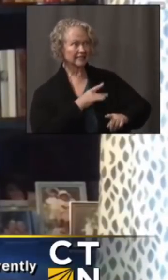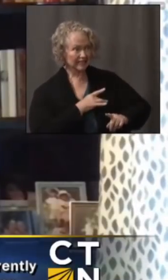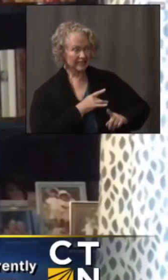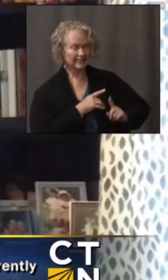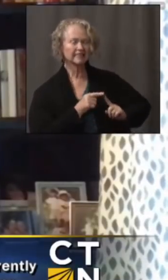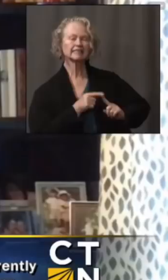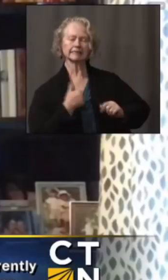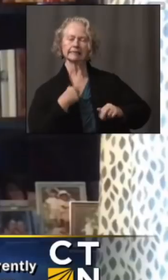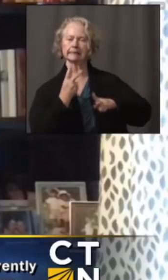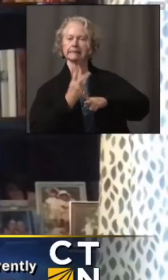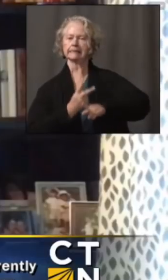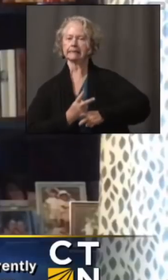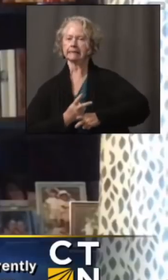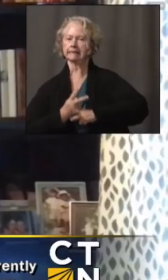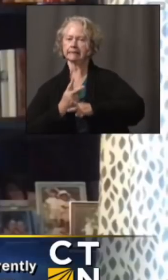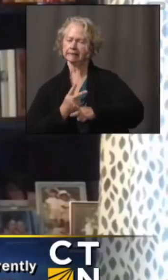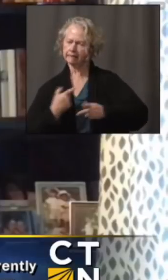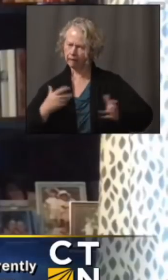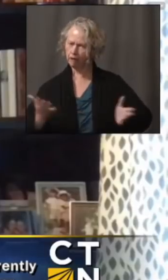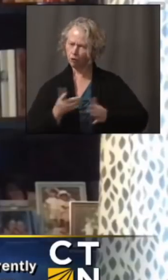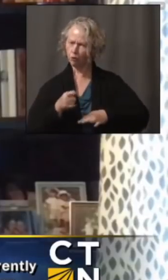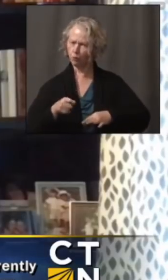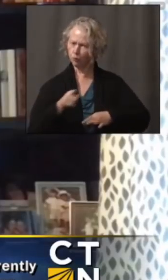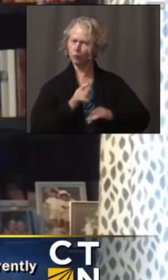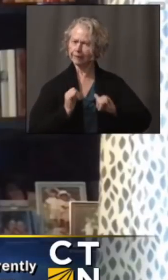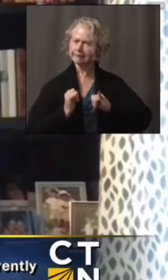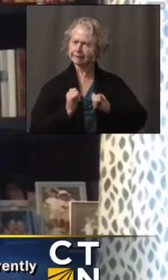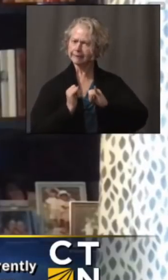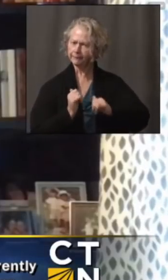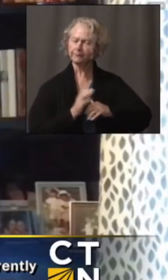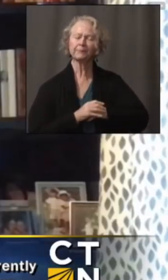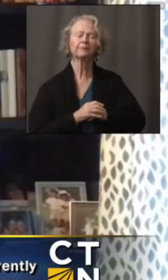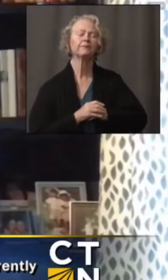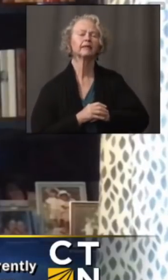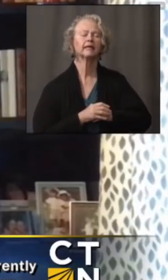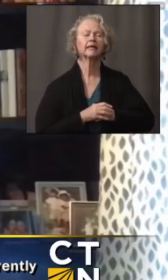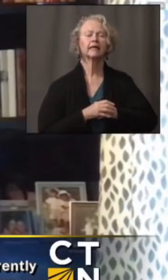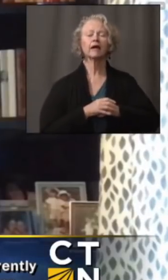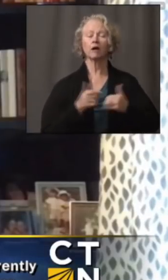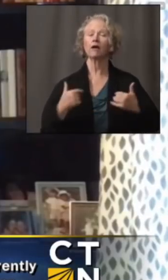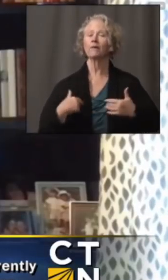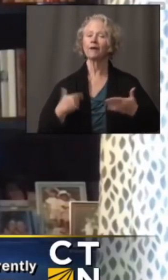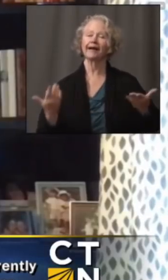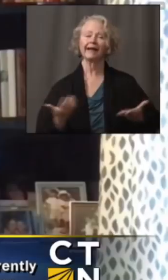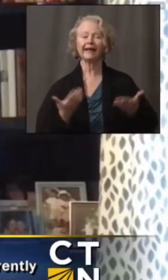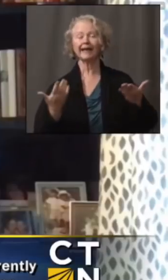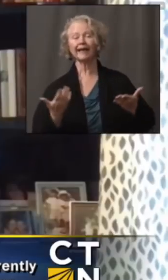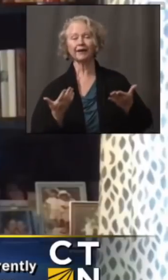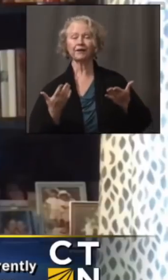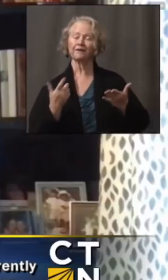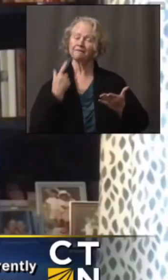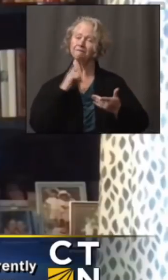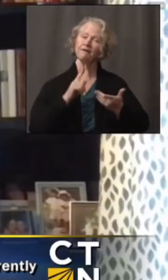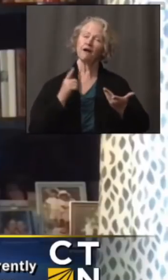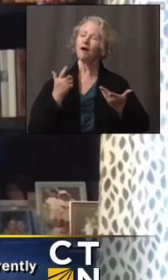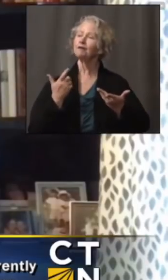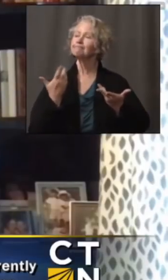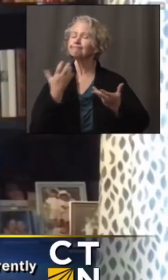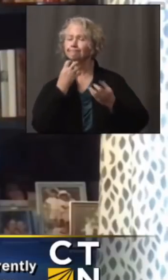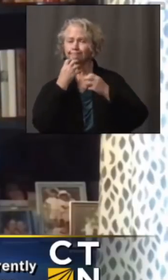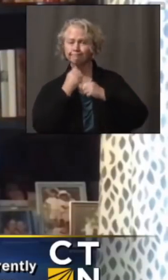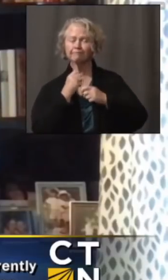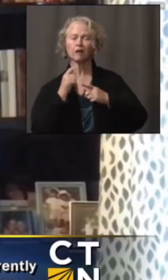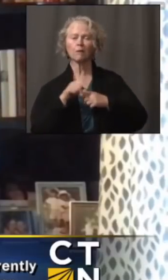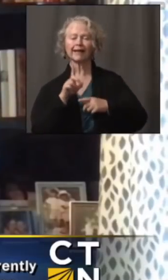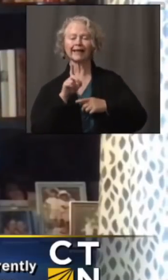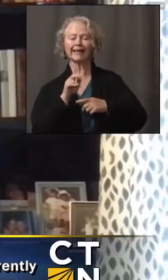I urge all of you to do as well. We're here just for old time's sake with Deirdre, Josh, and Paul, and a special